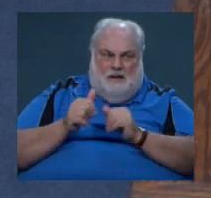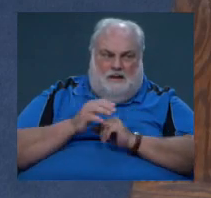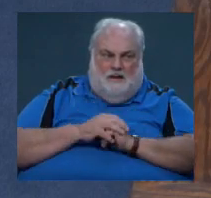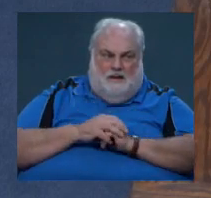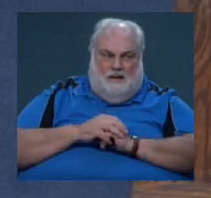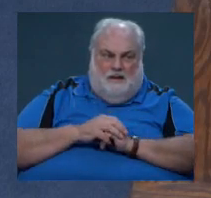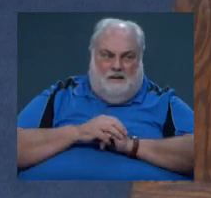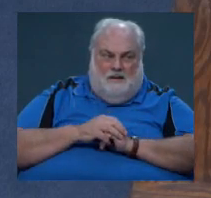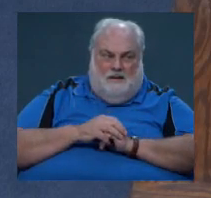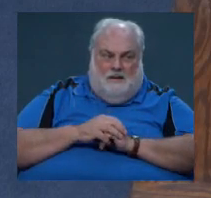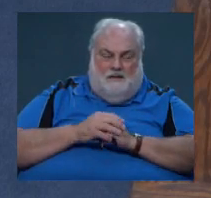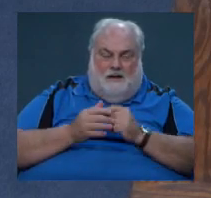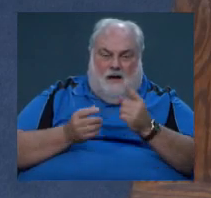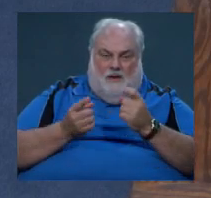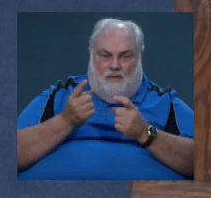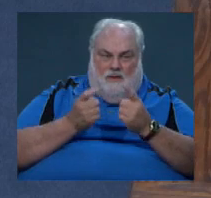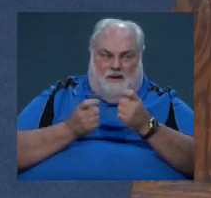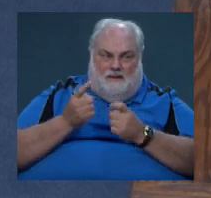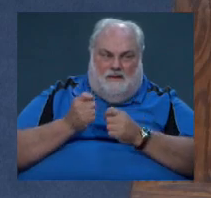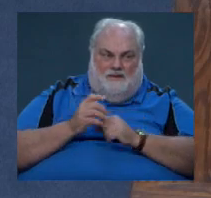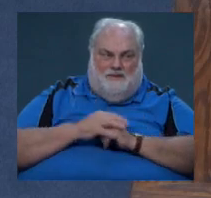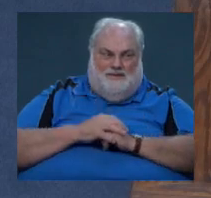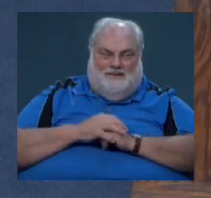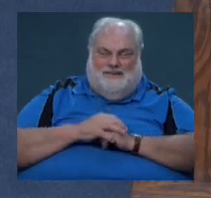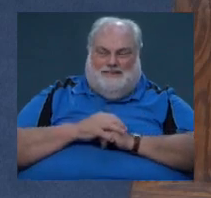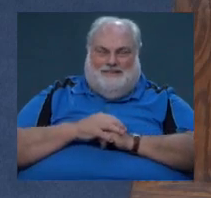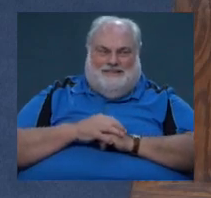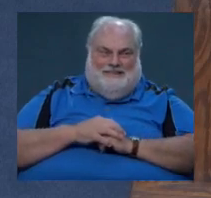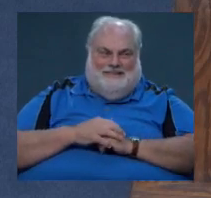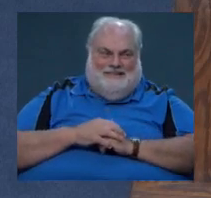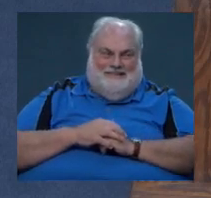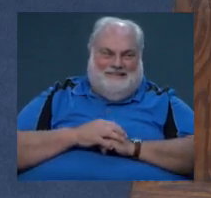Are there any questions, sir?